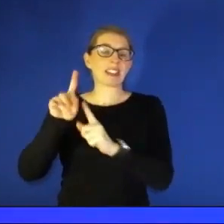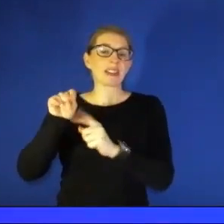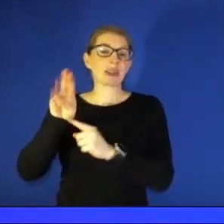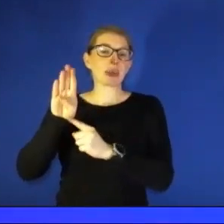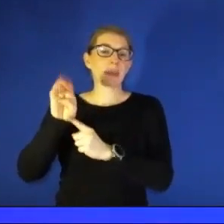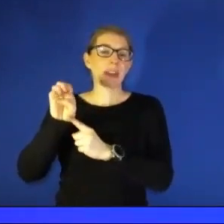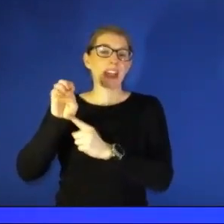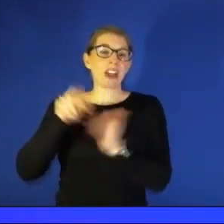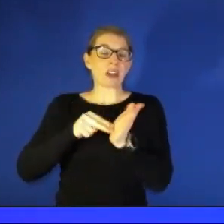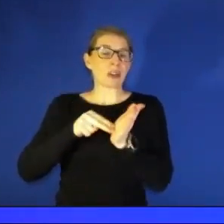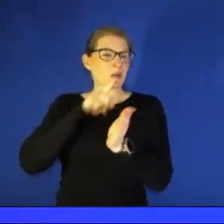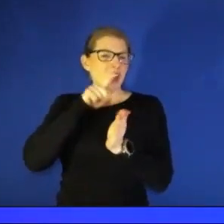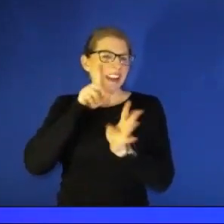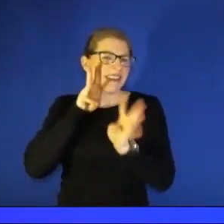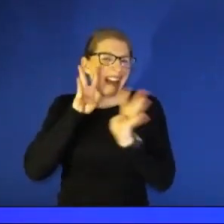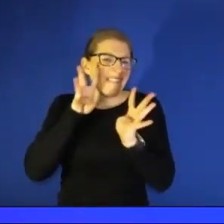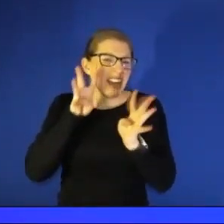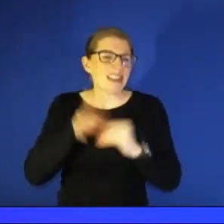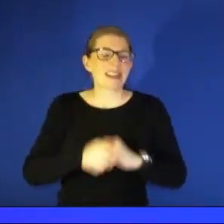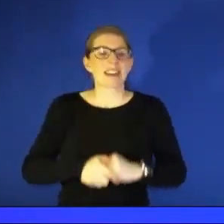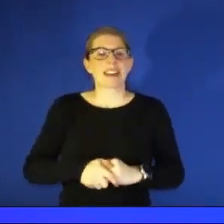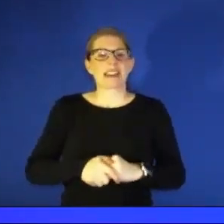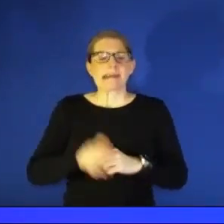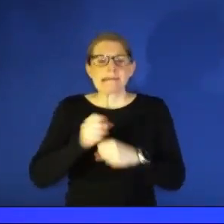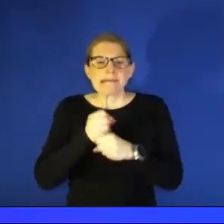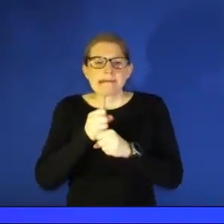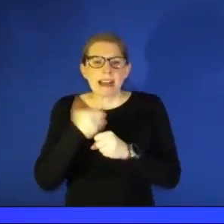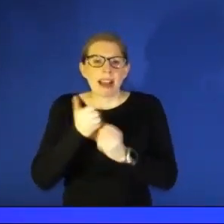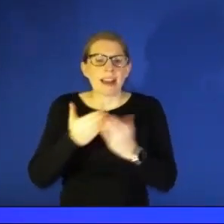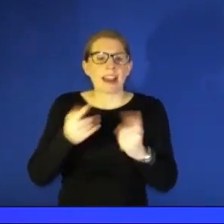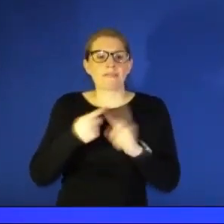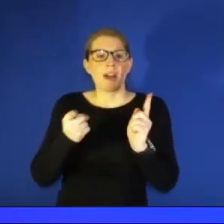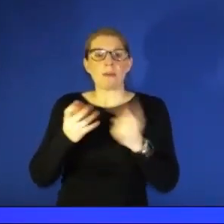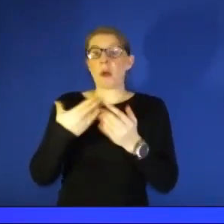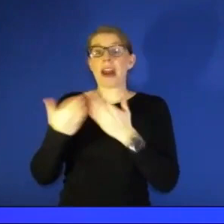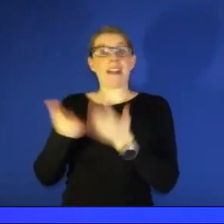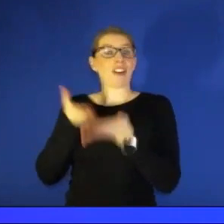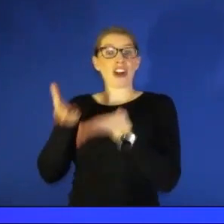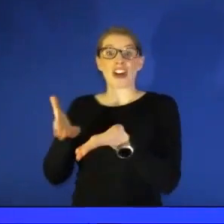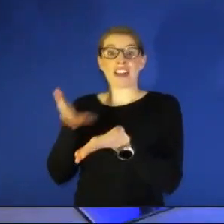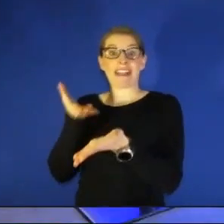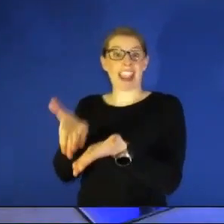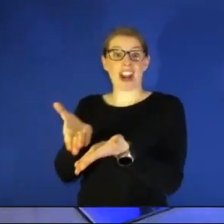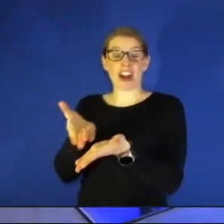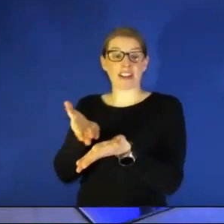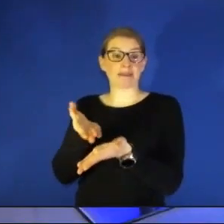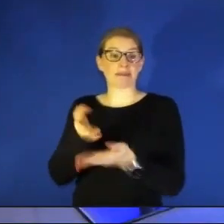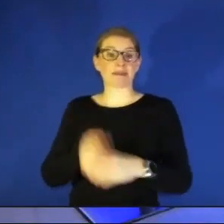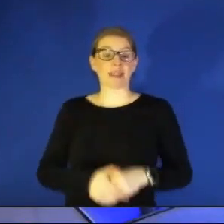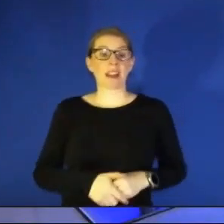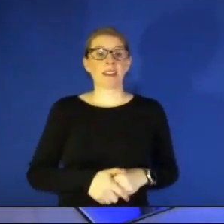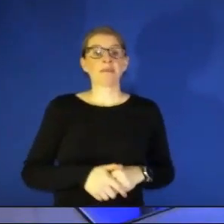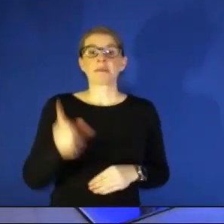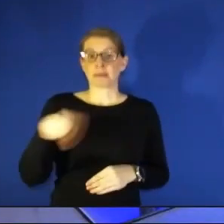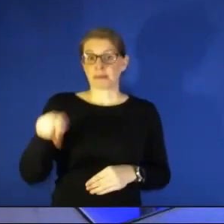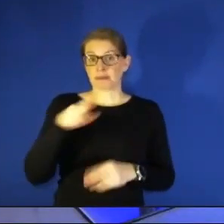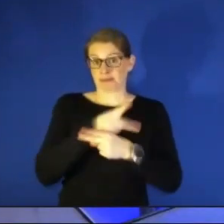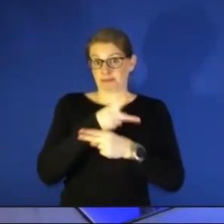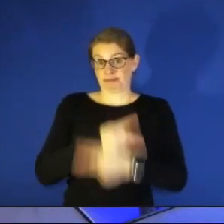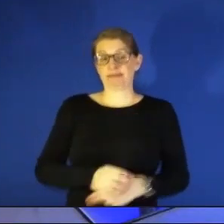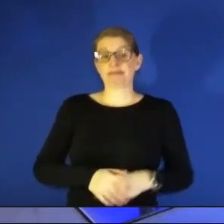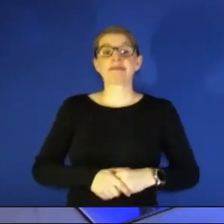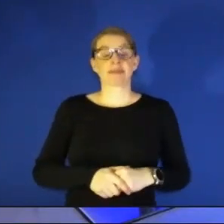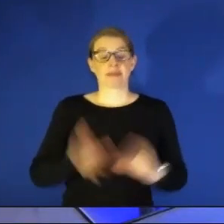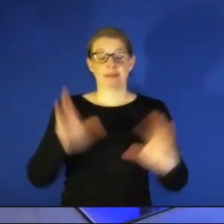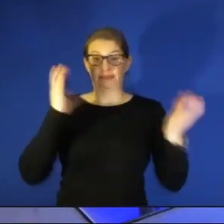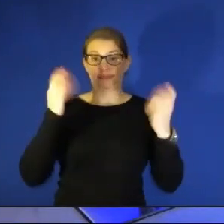though. They will craft about anything out of whatever it needs to get the job done. Well, they figure it out, just how we've made that comparison during